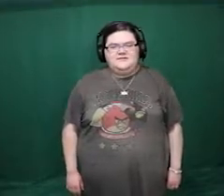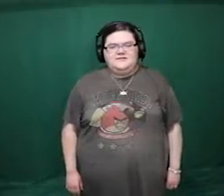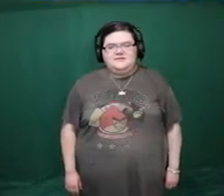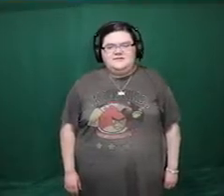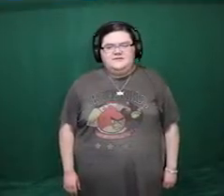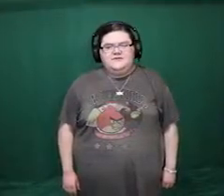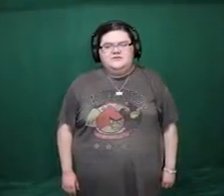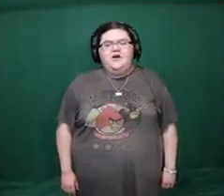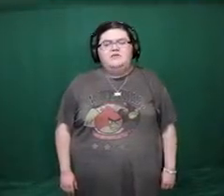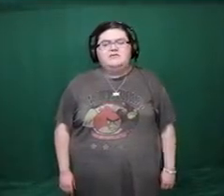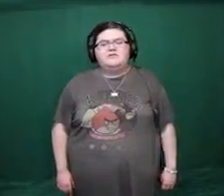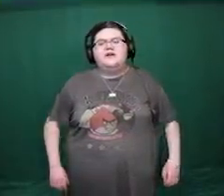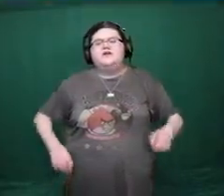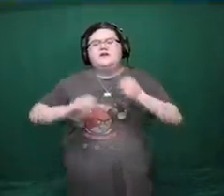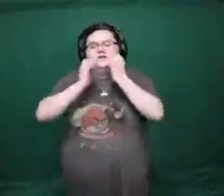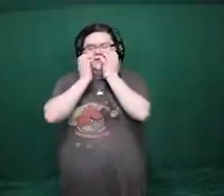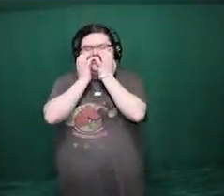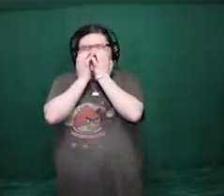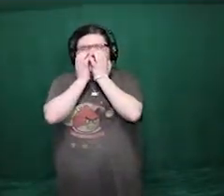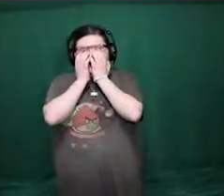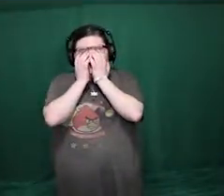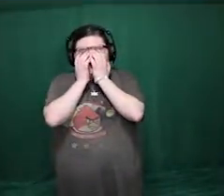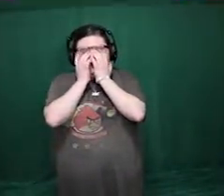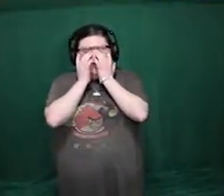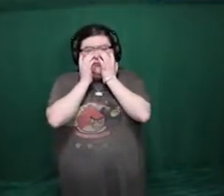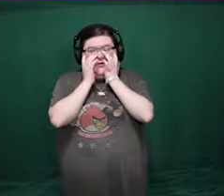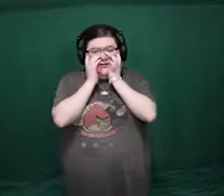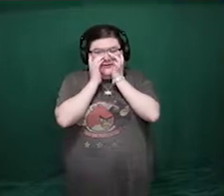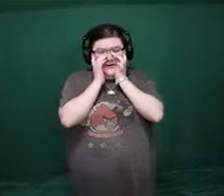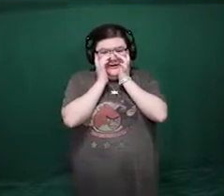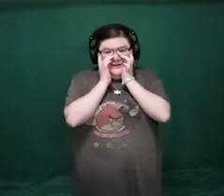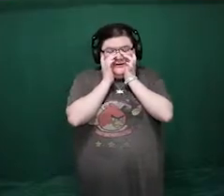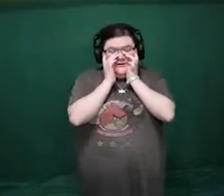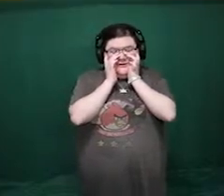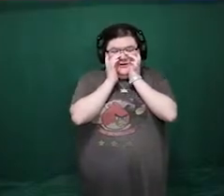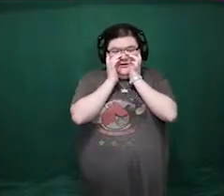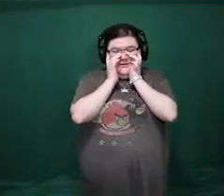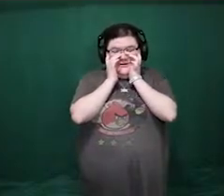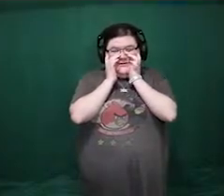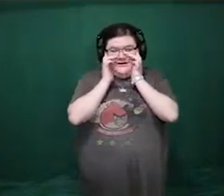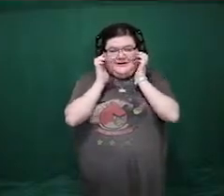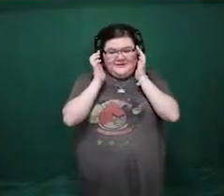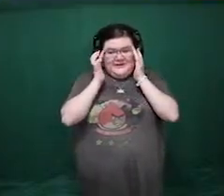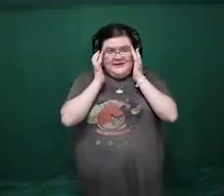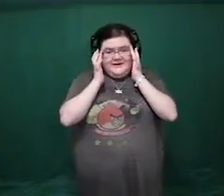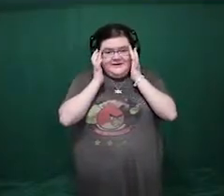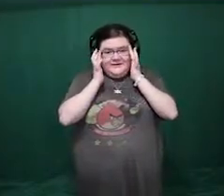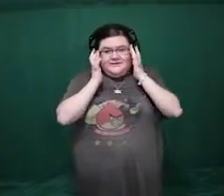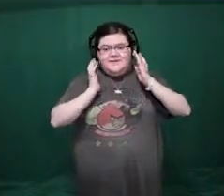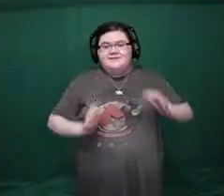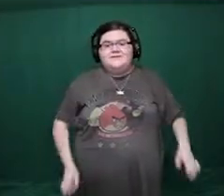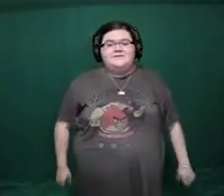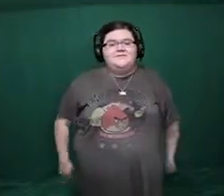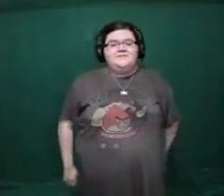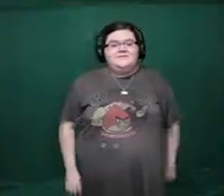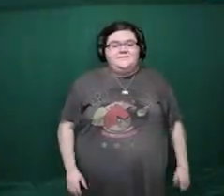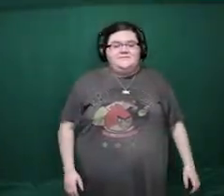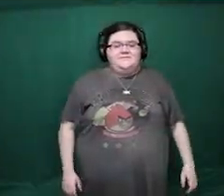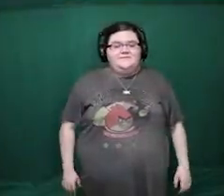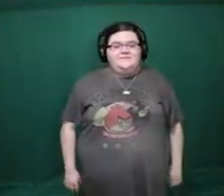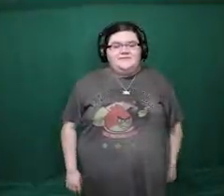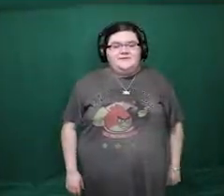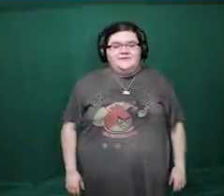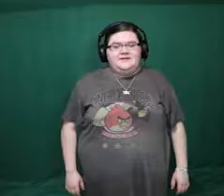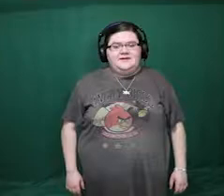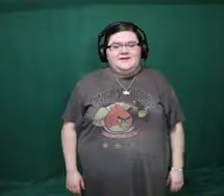transferring. Oh, no, Ethan, you should have transferred to the purple. Boys, please, just come onto this side. As I died. Oh,